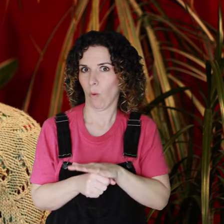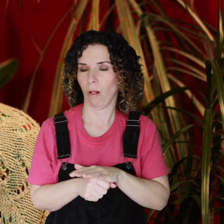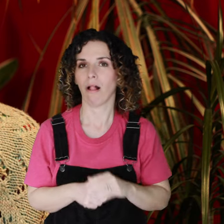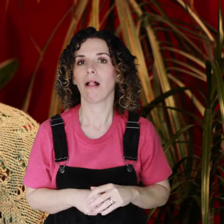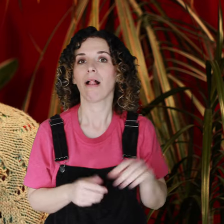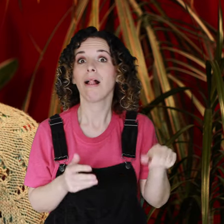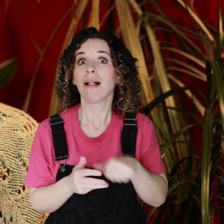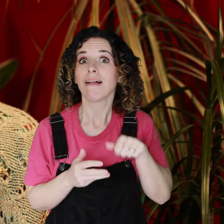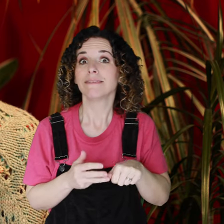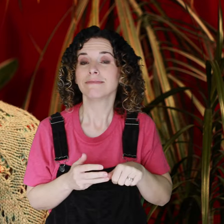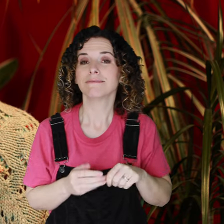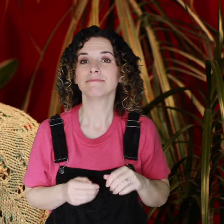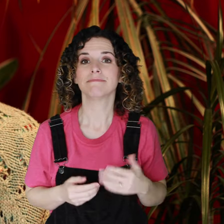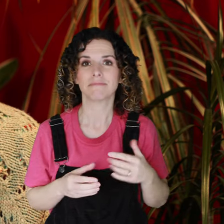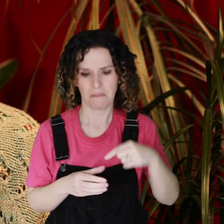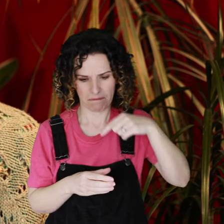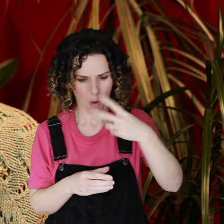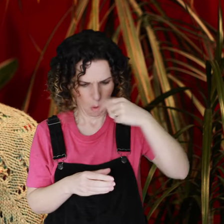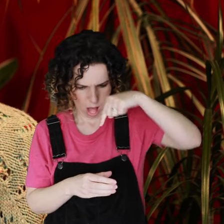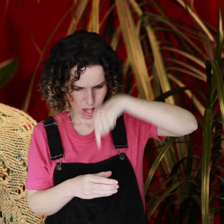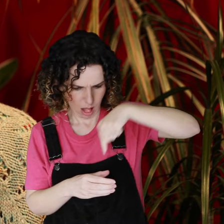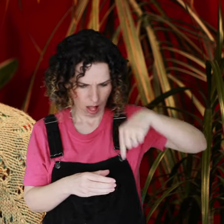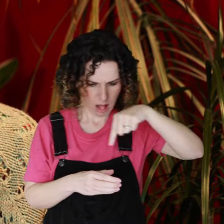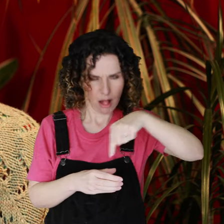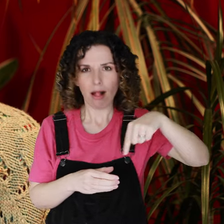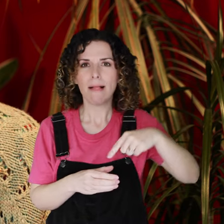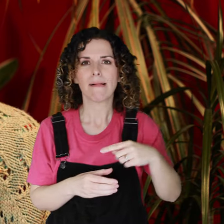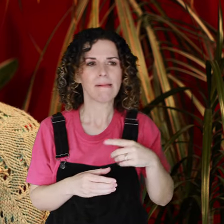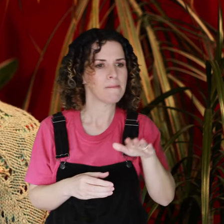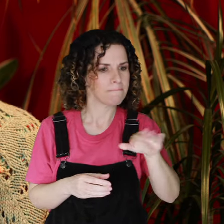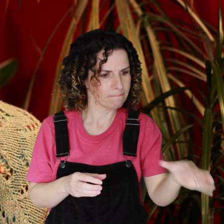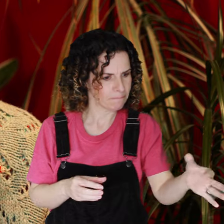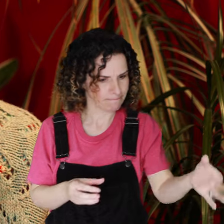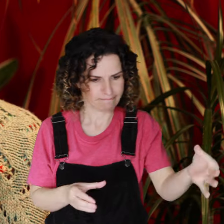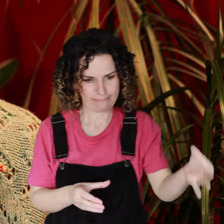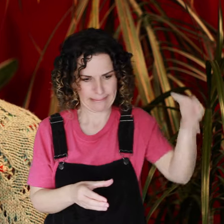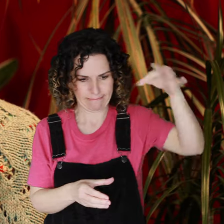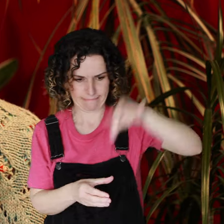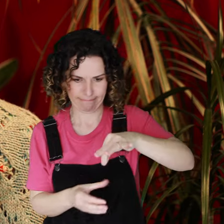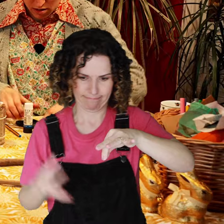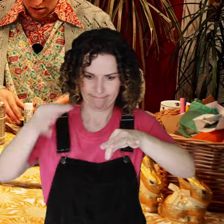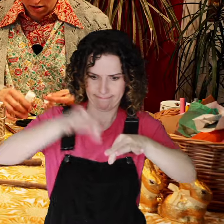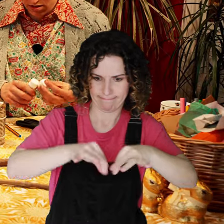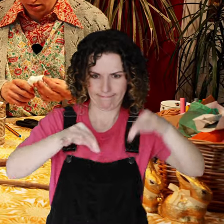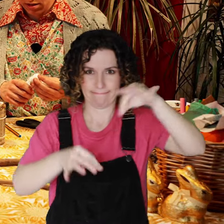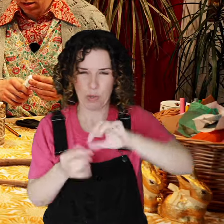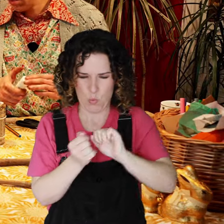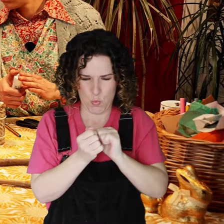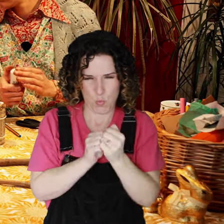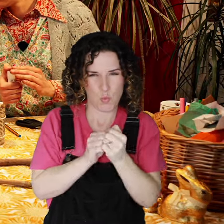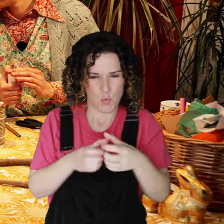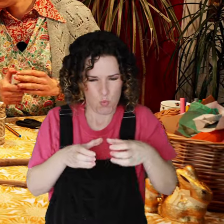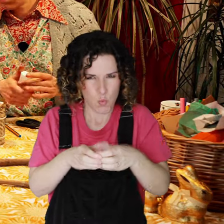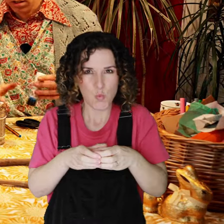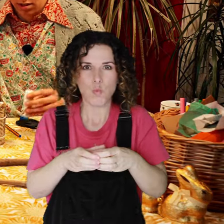four. Fill any gaps in your tin can with sticks until it's tightly packed. You might need some